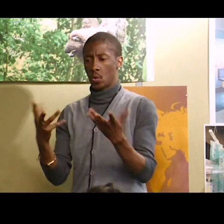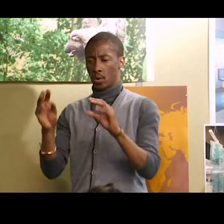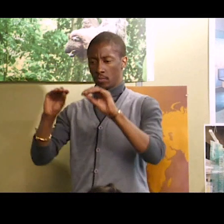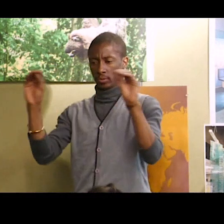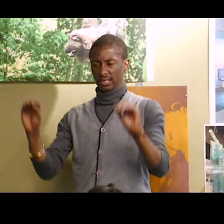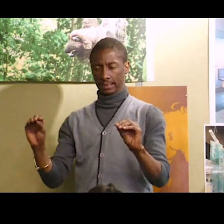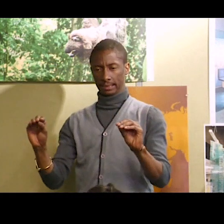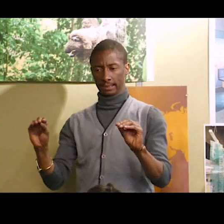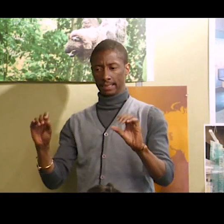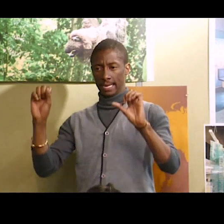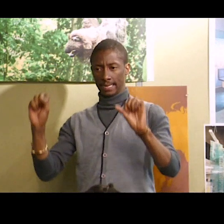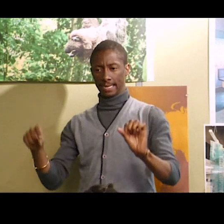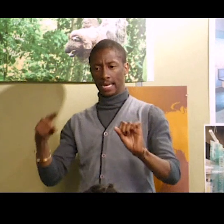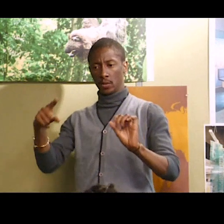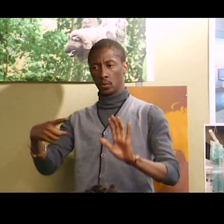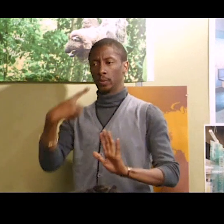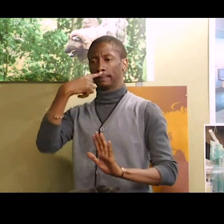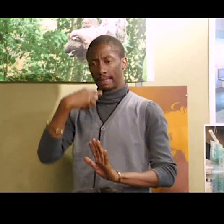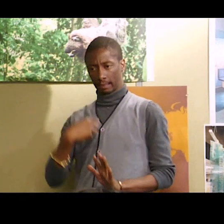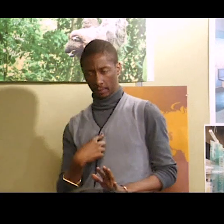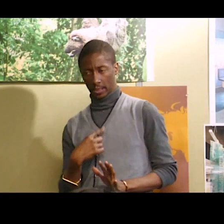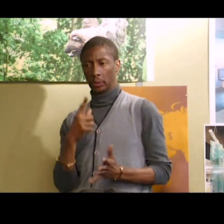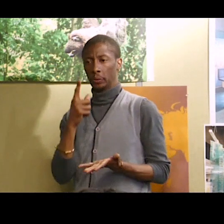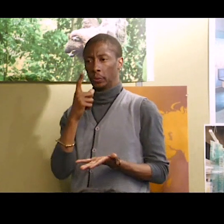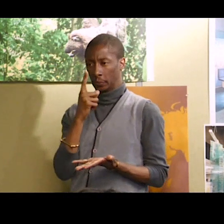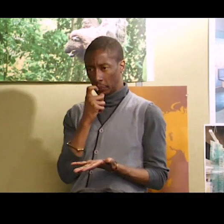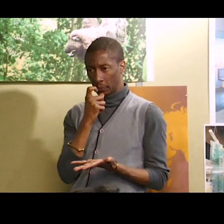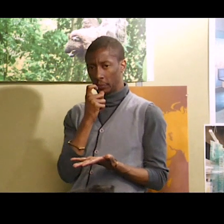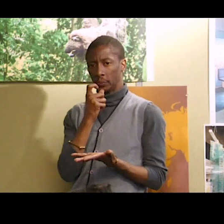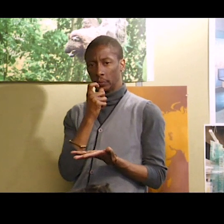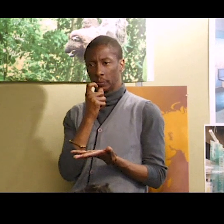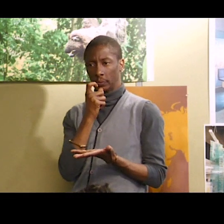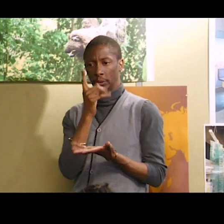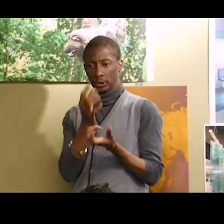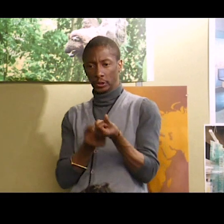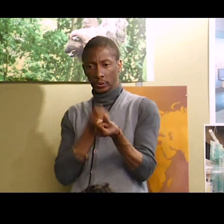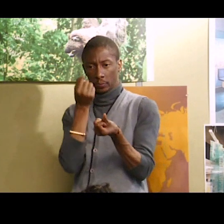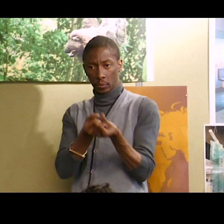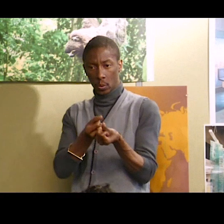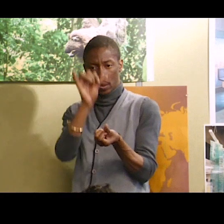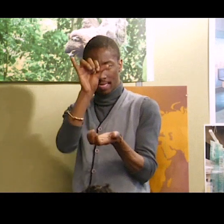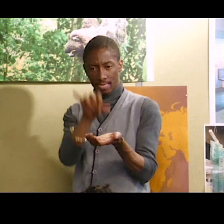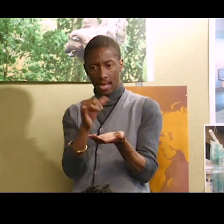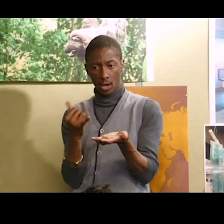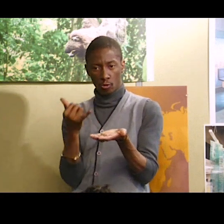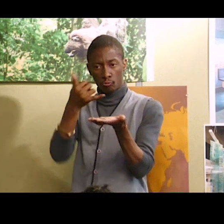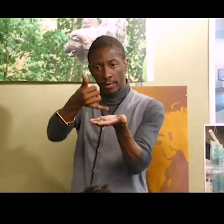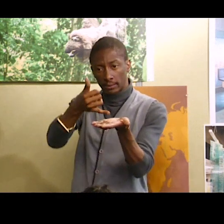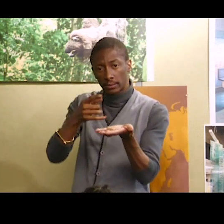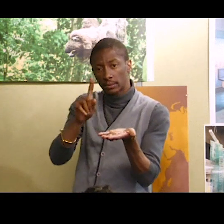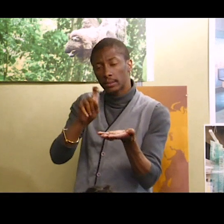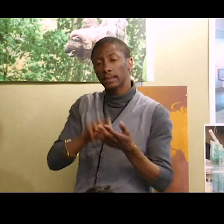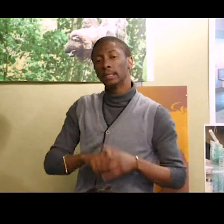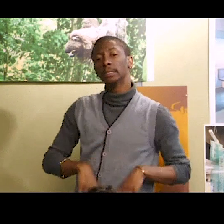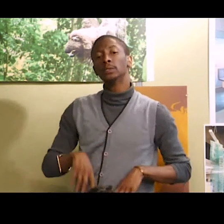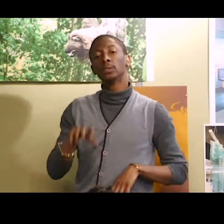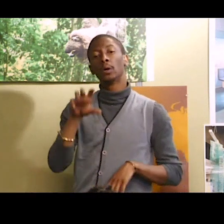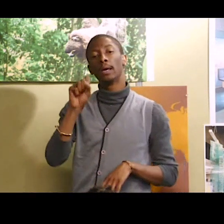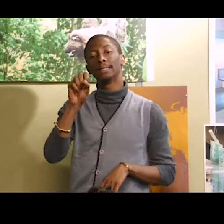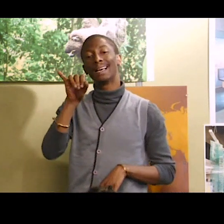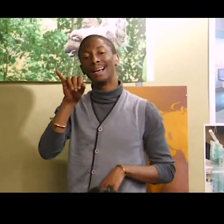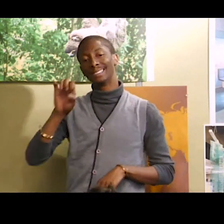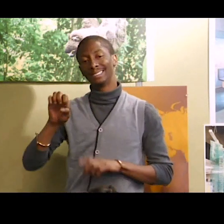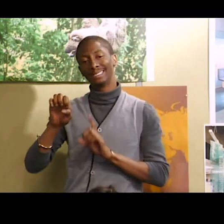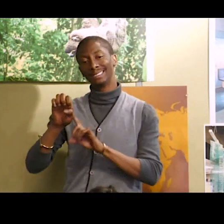indicate who supports the grants? So Smithsonian Exhibits